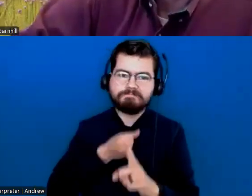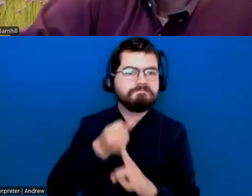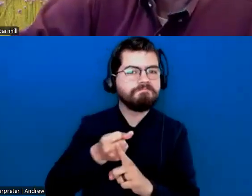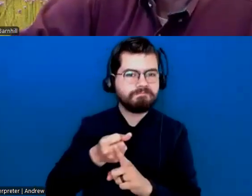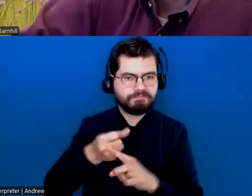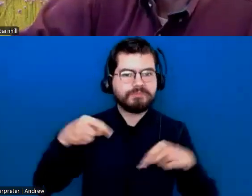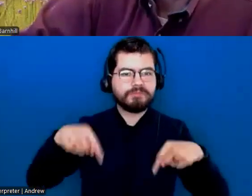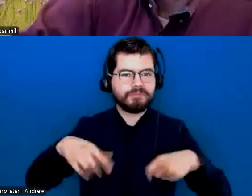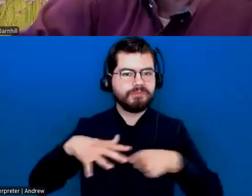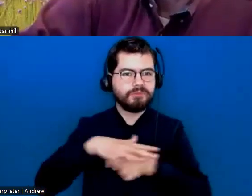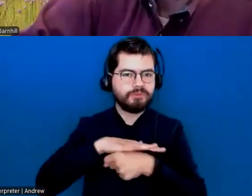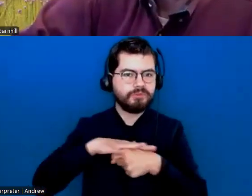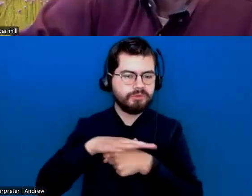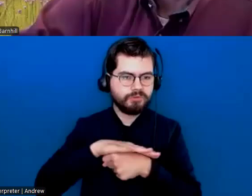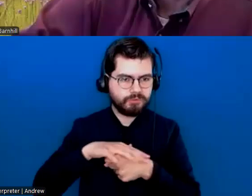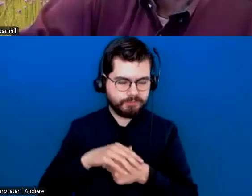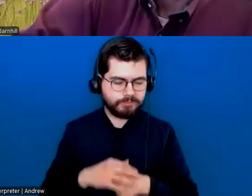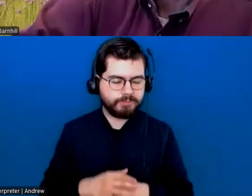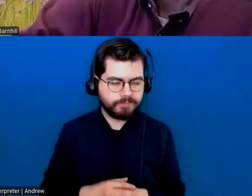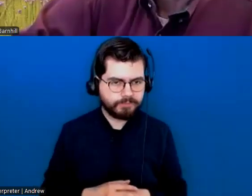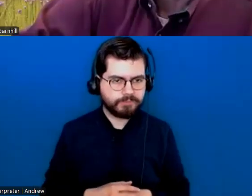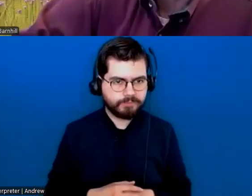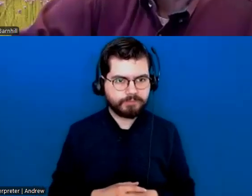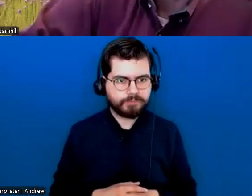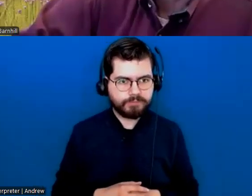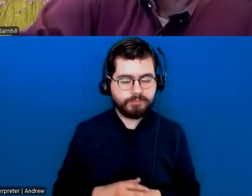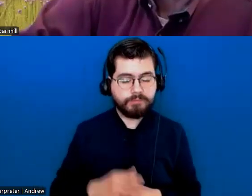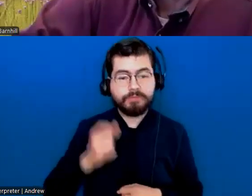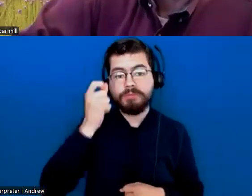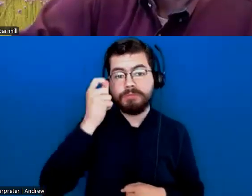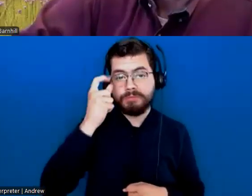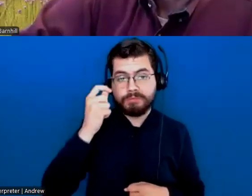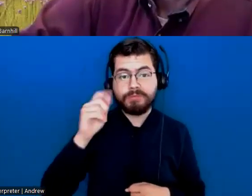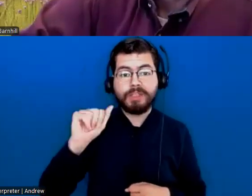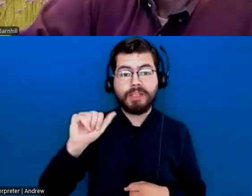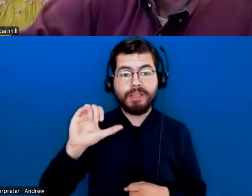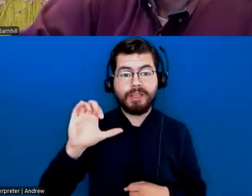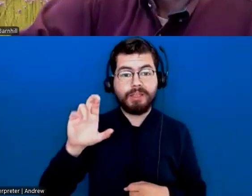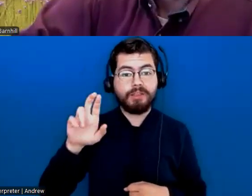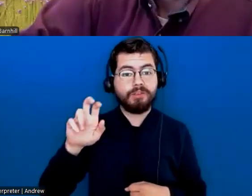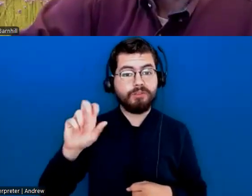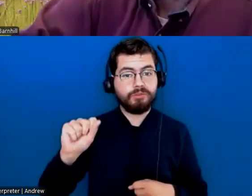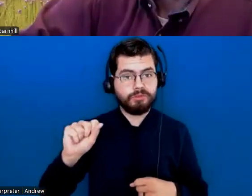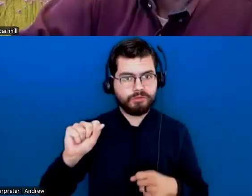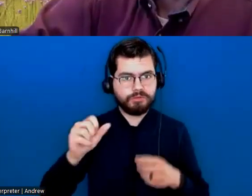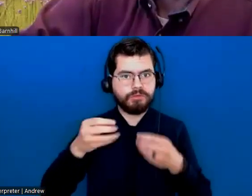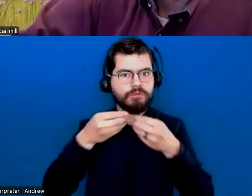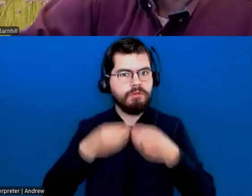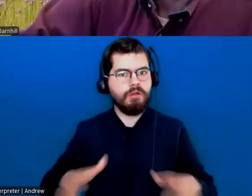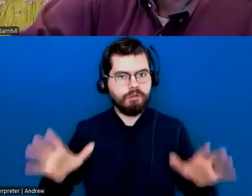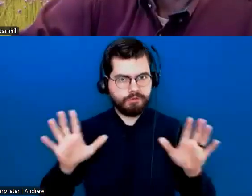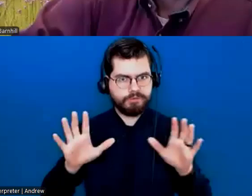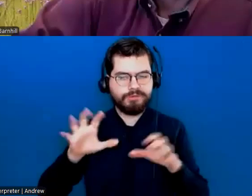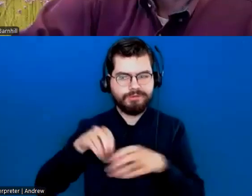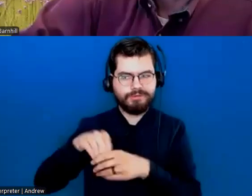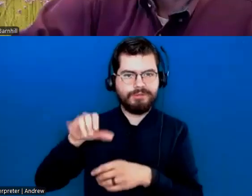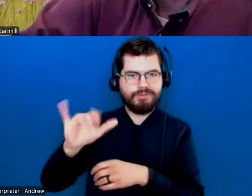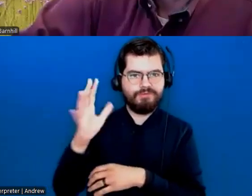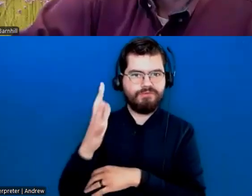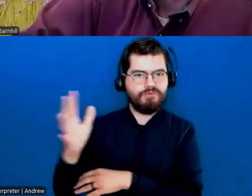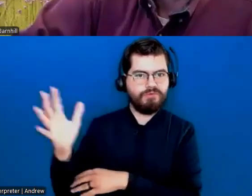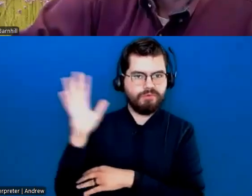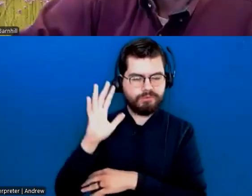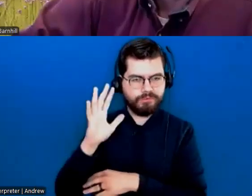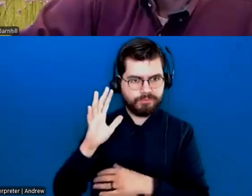The reality, though, is as we've lost acres in those riparian forest types, the odds of having a